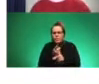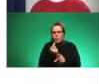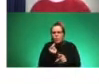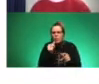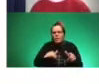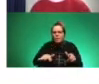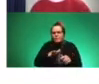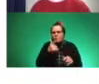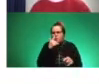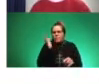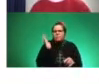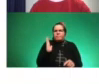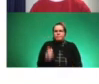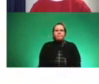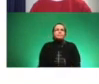like.